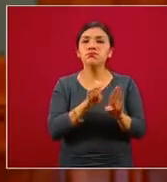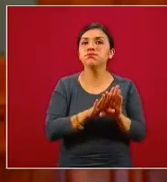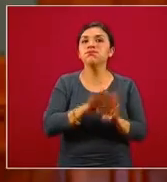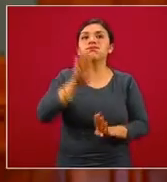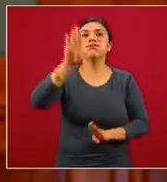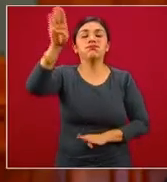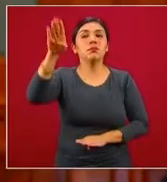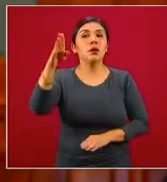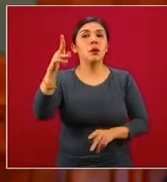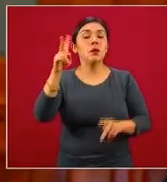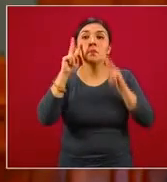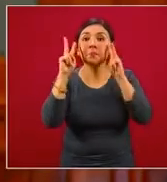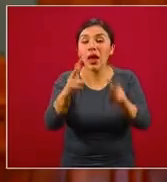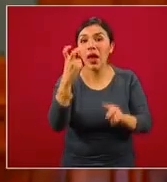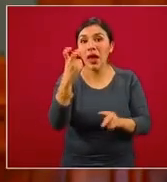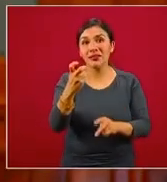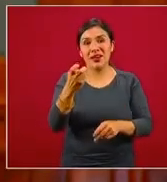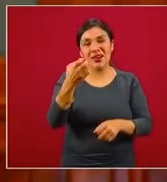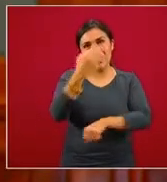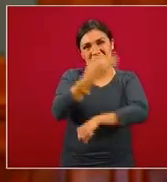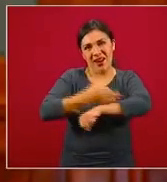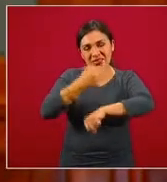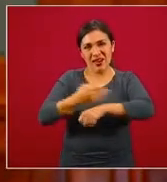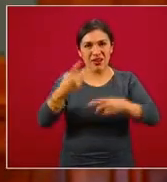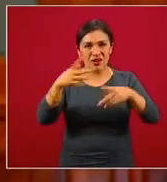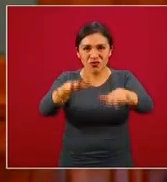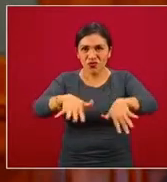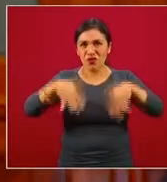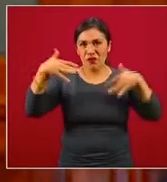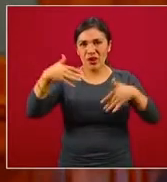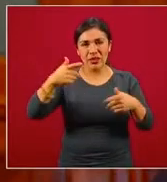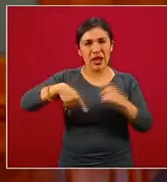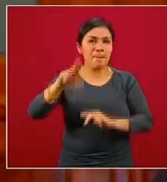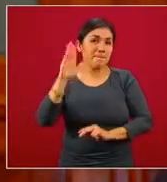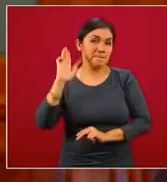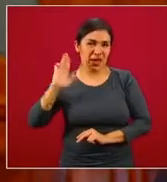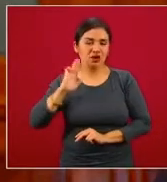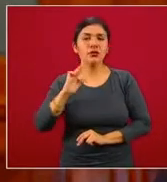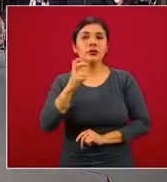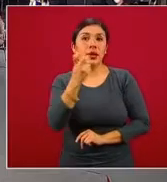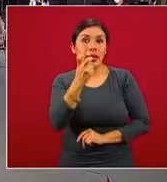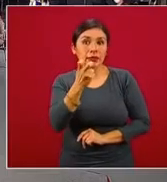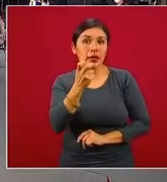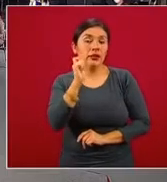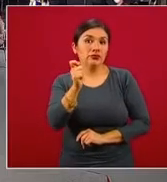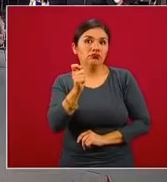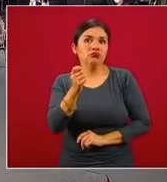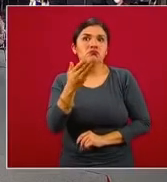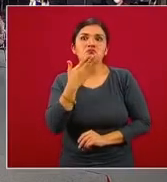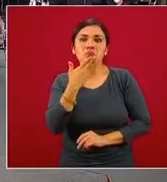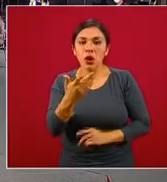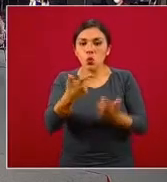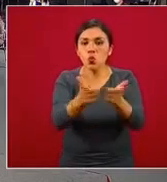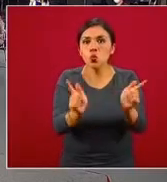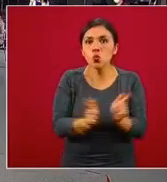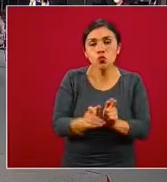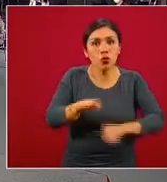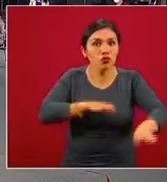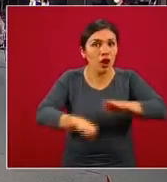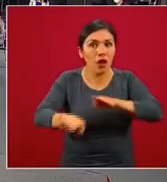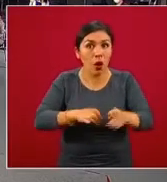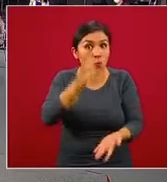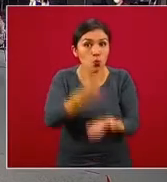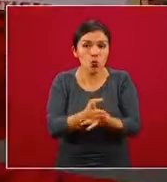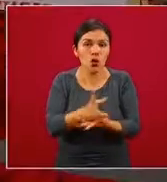it's important for you to use this moment because governors will take over